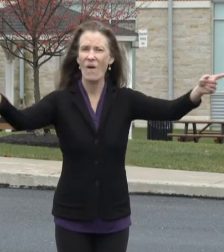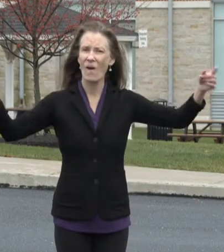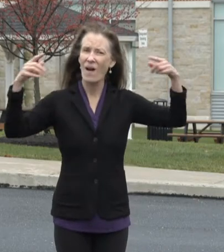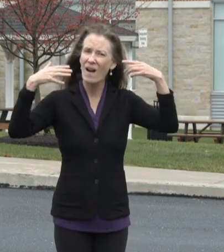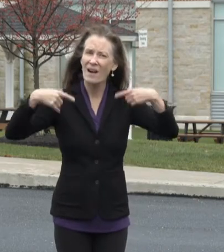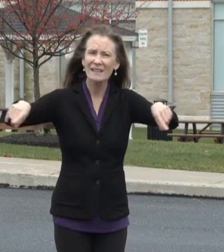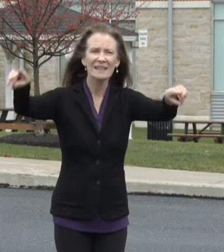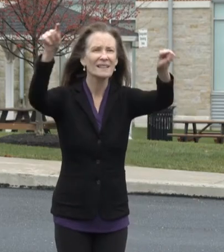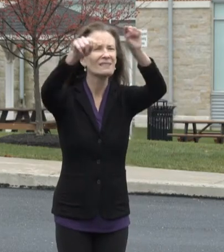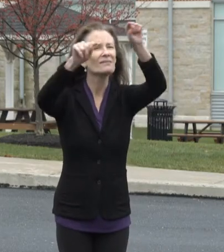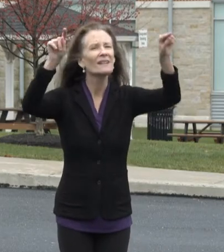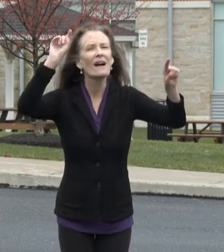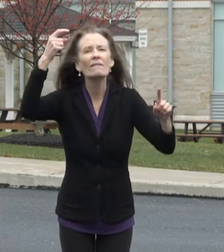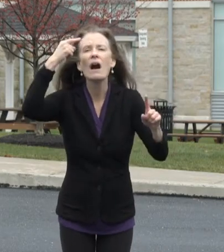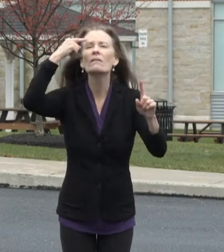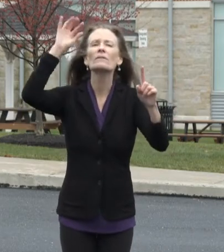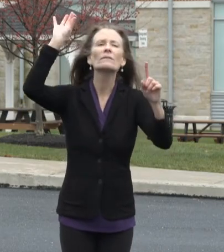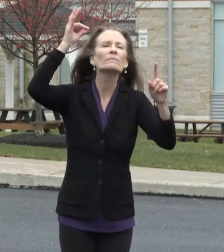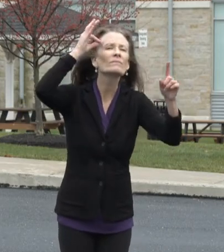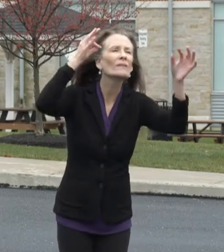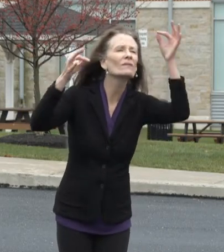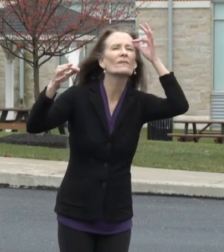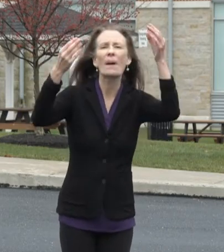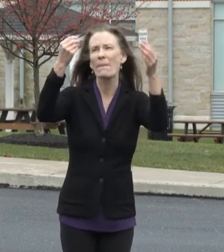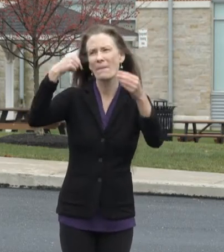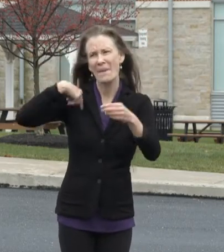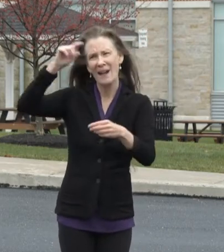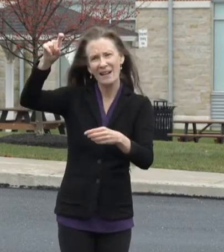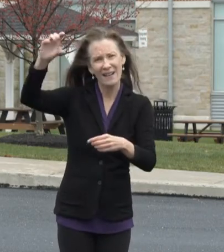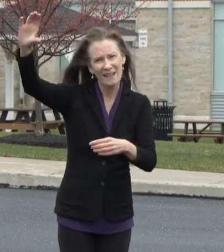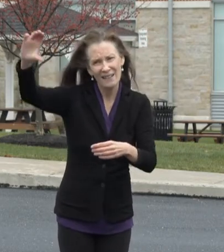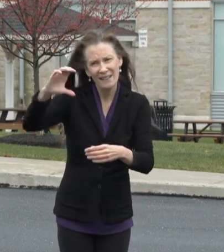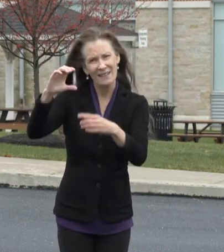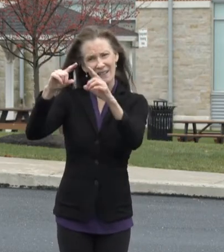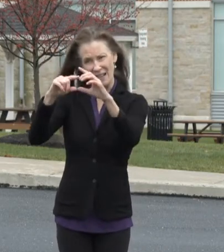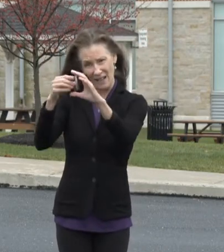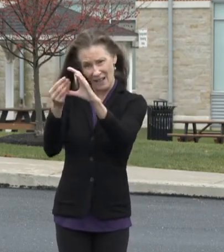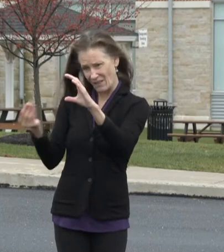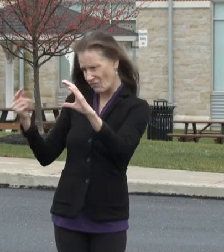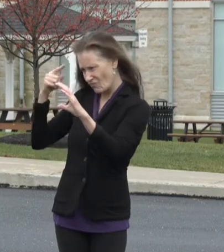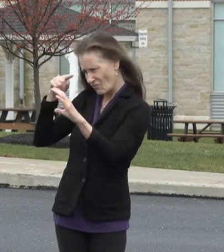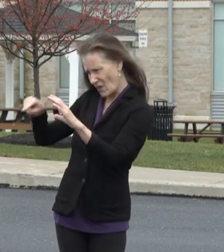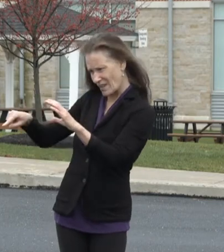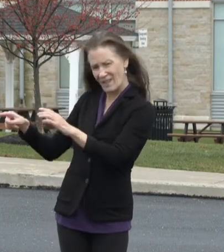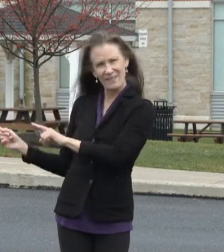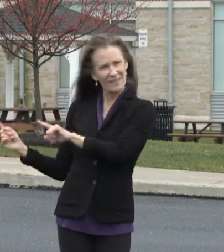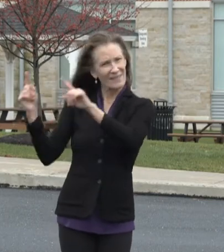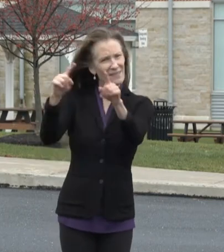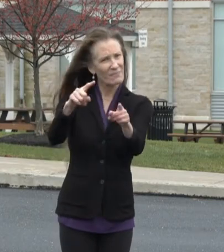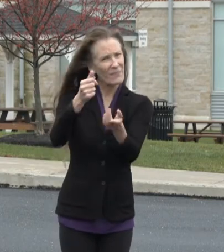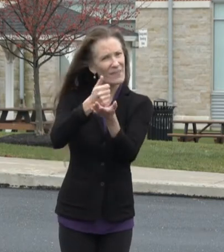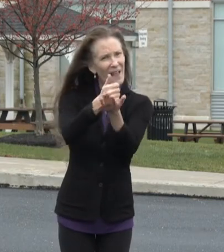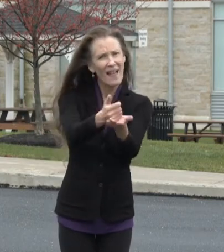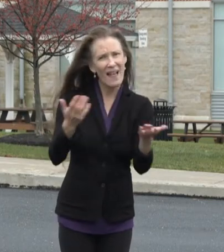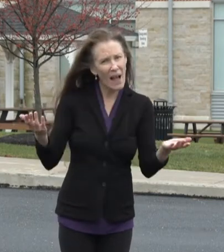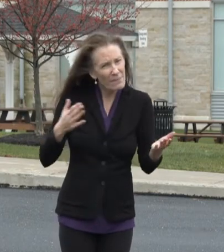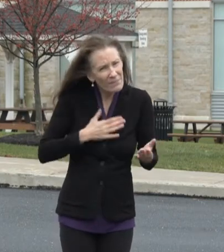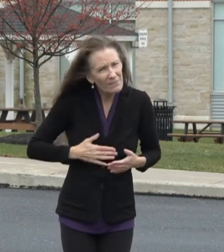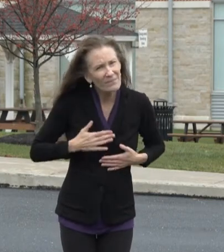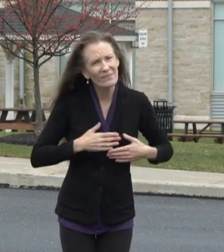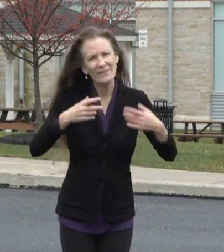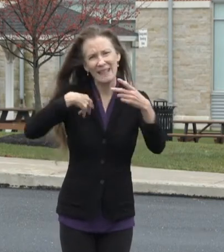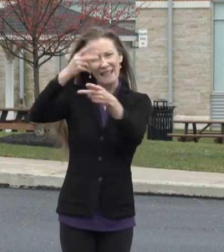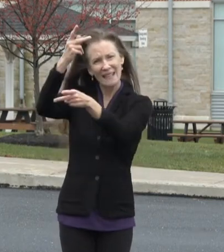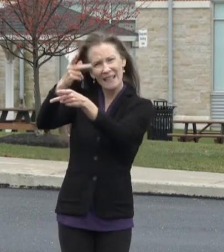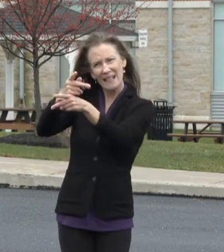directly pay response costs, fully or in part, thus lessening the financial burden on the state. This status was originally approved in the